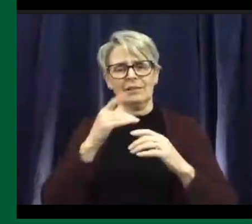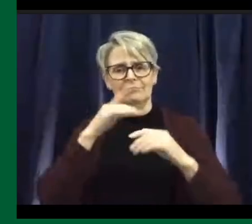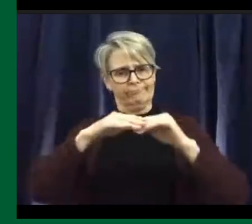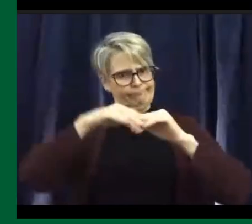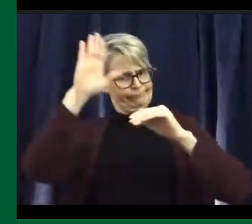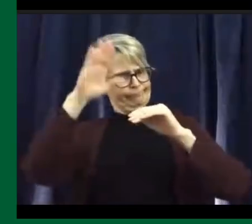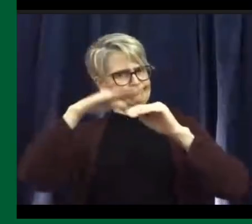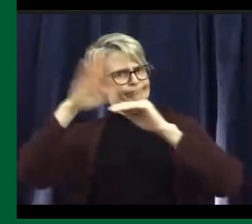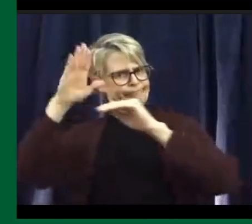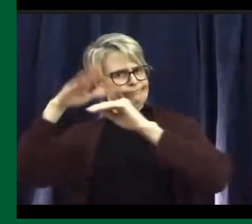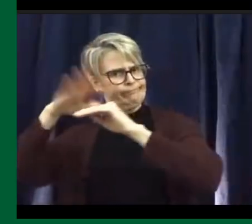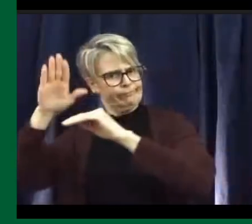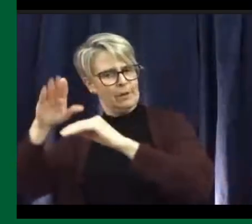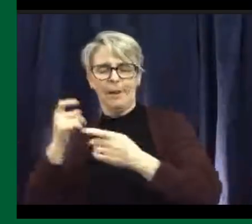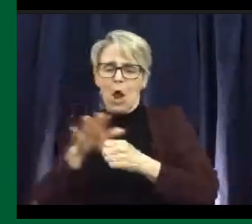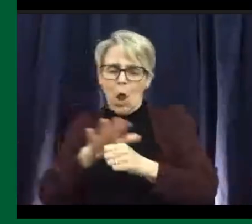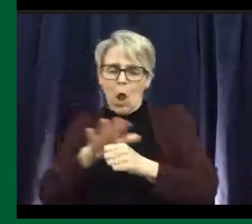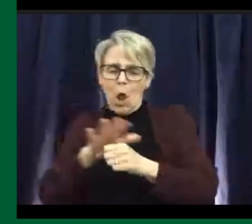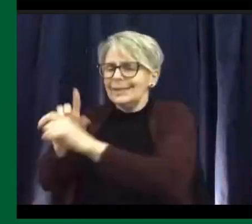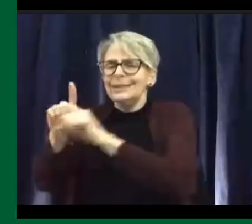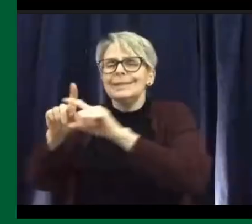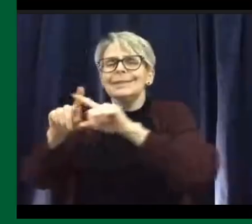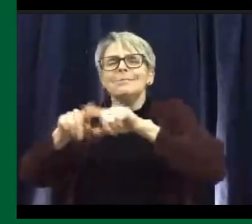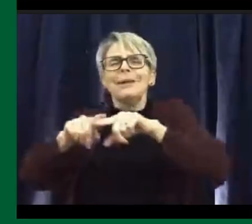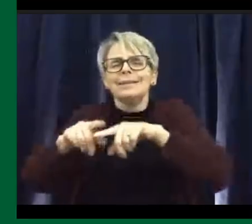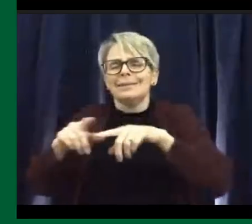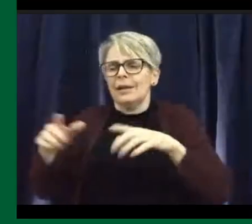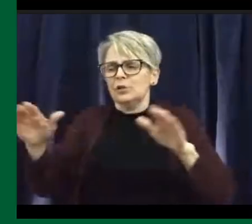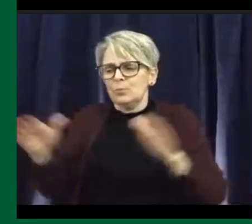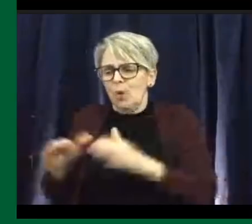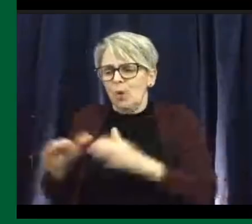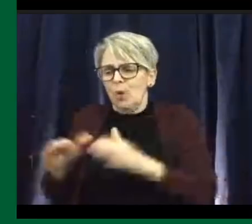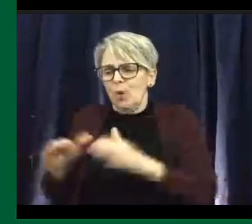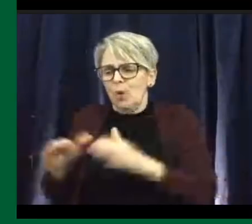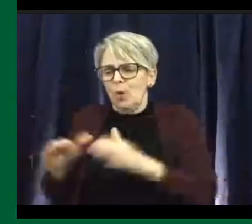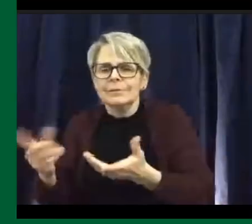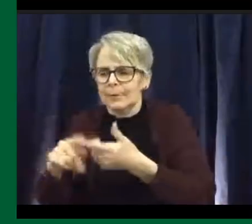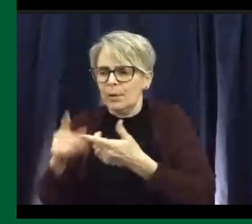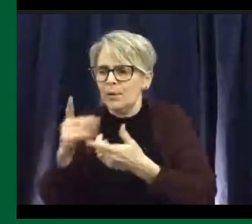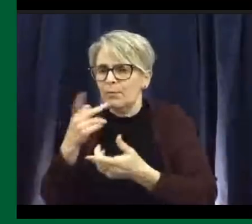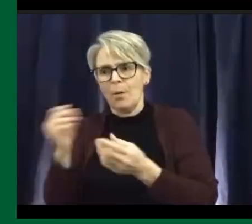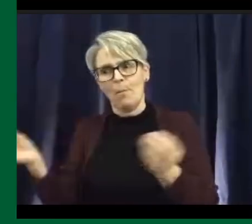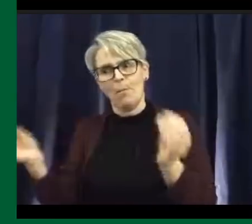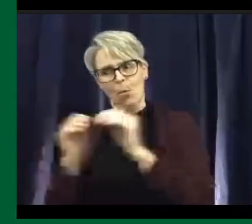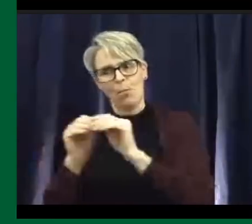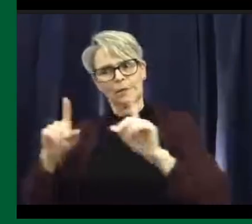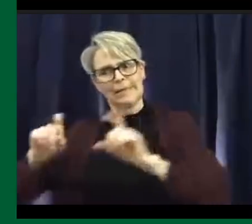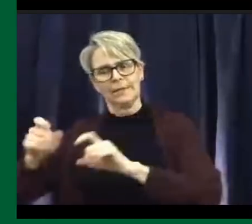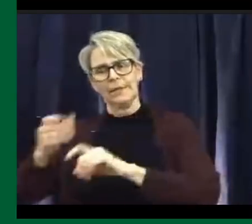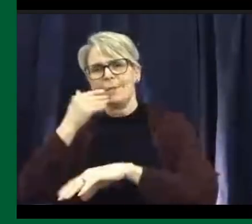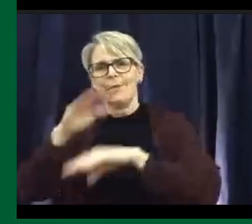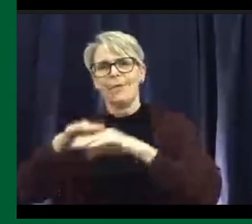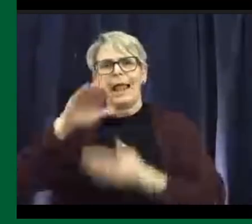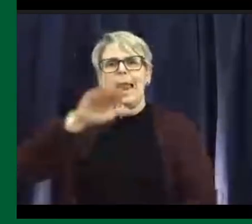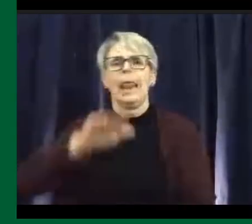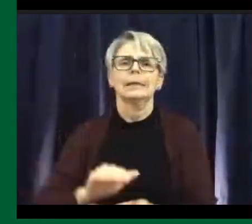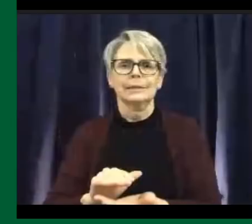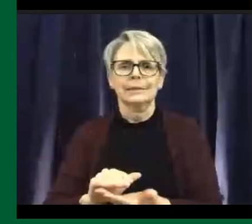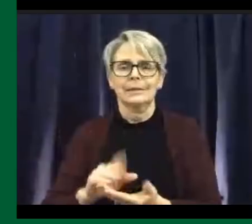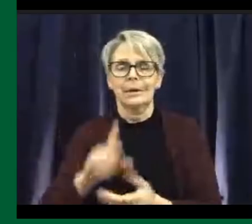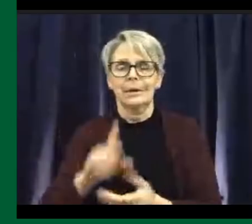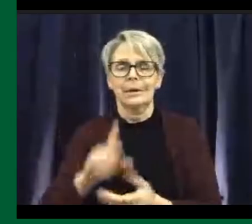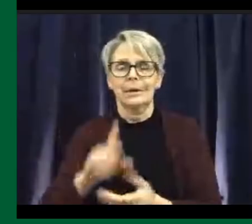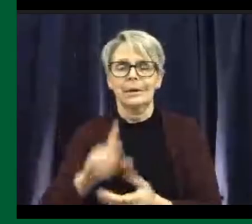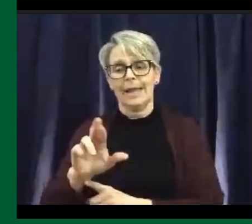then locally, if COVID activity is increasing, we would like to see a higher volume. And point-of-care testing, I think, makes it easier to seek